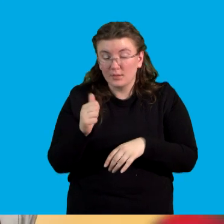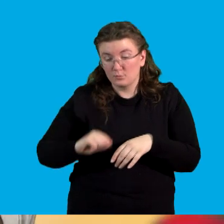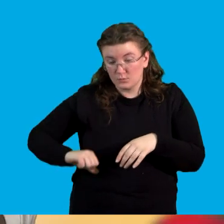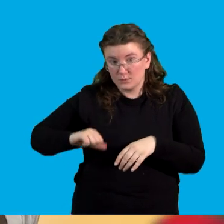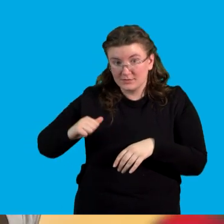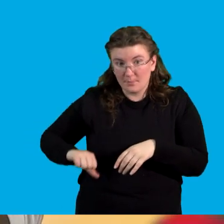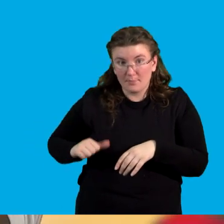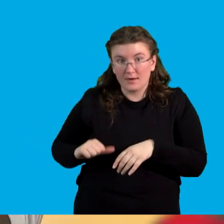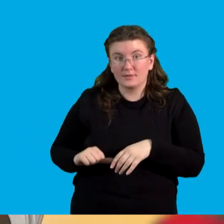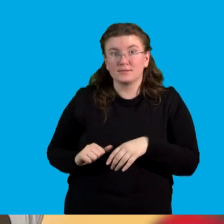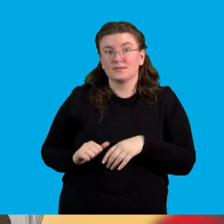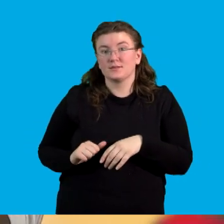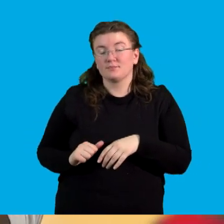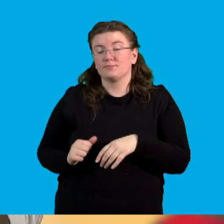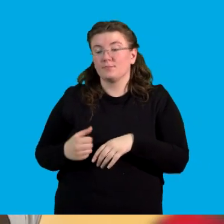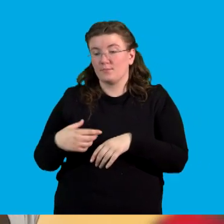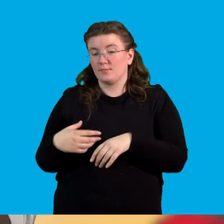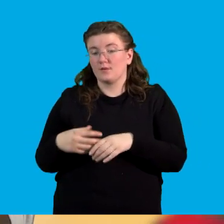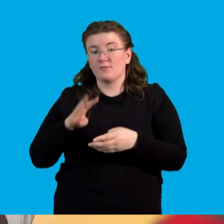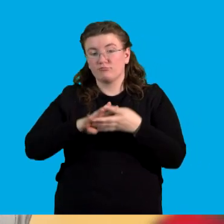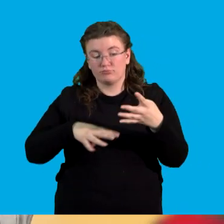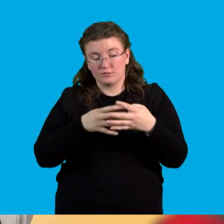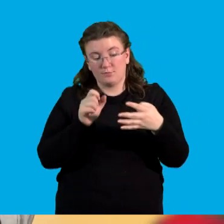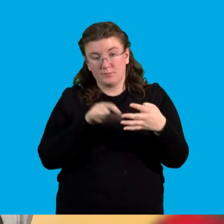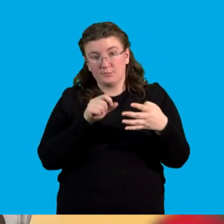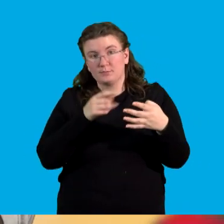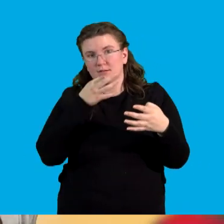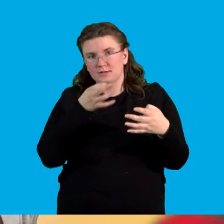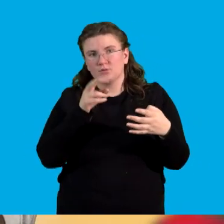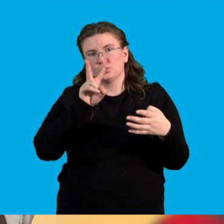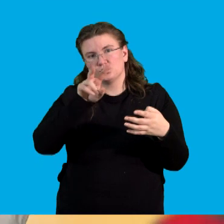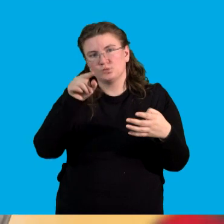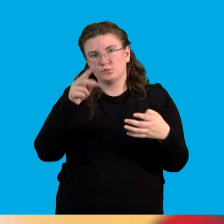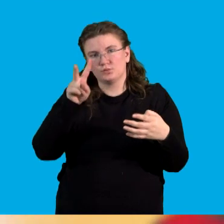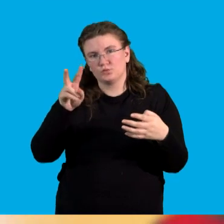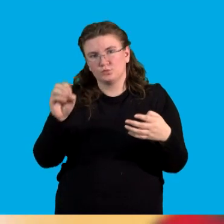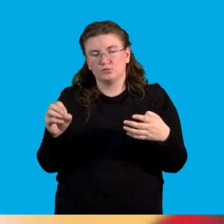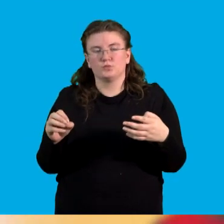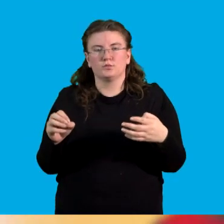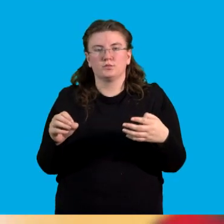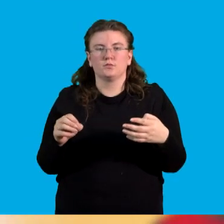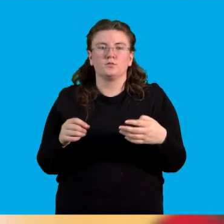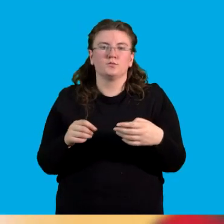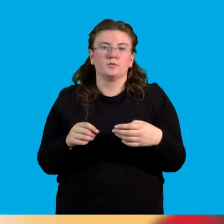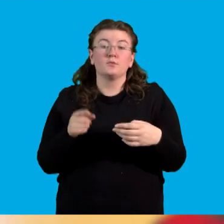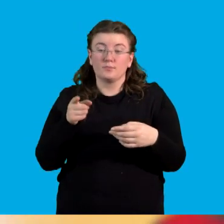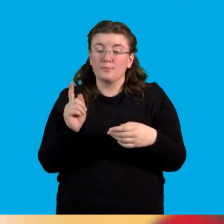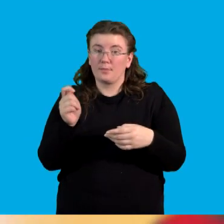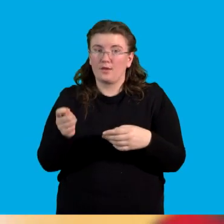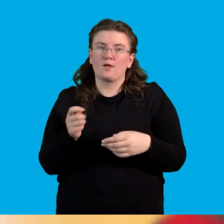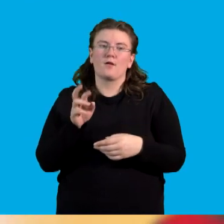day, and the municipality charging you 2 rands and 20 cents per kilowatt hours for the month of February, it would have cost